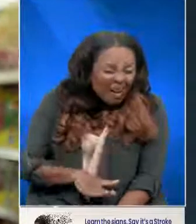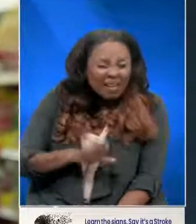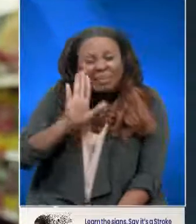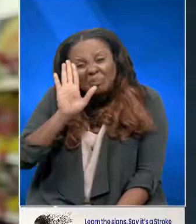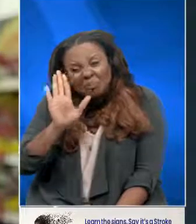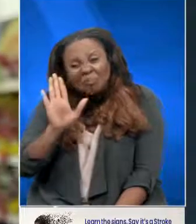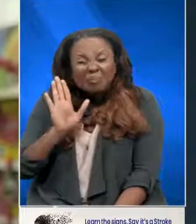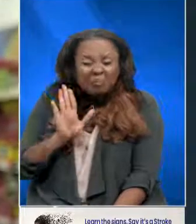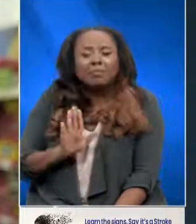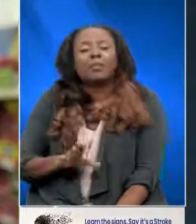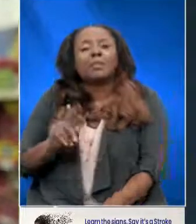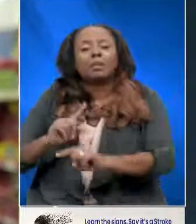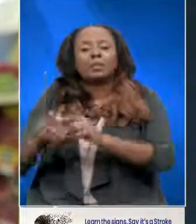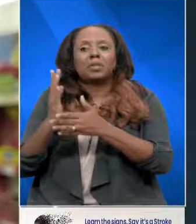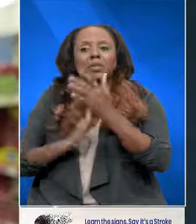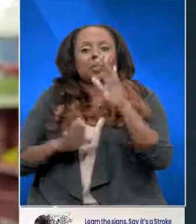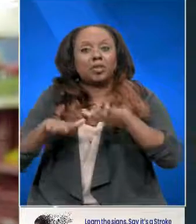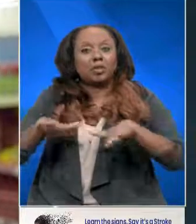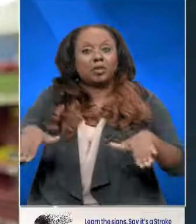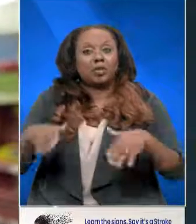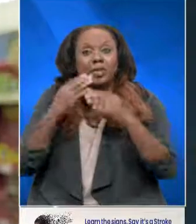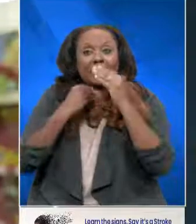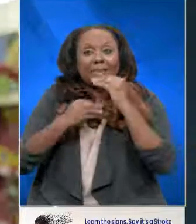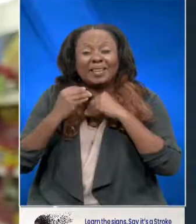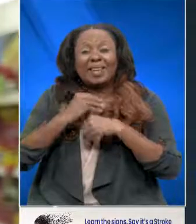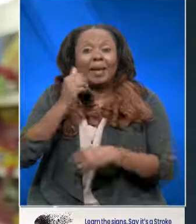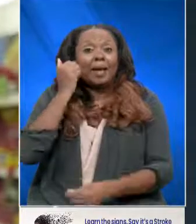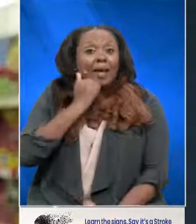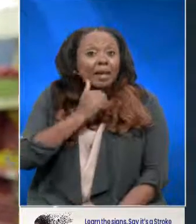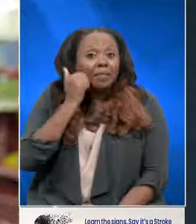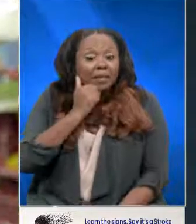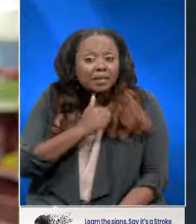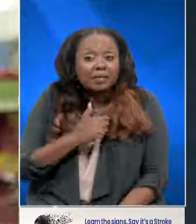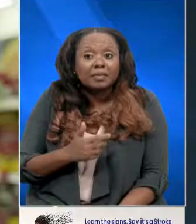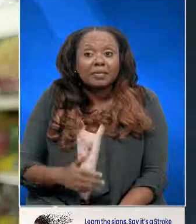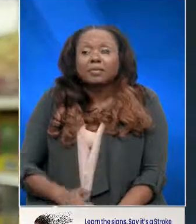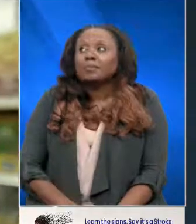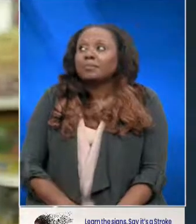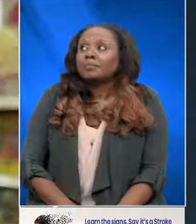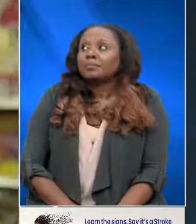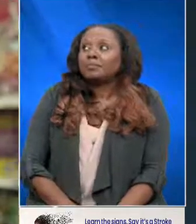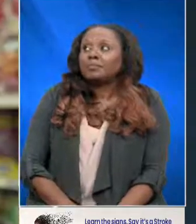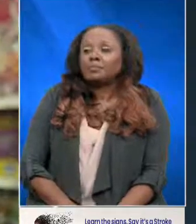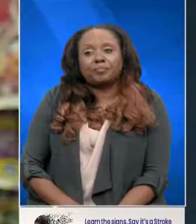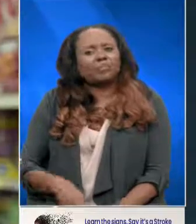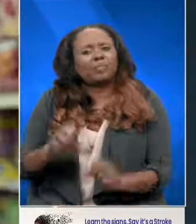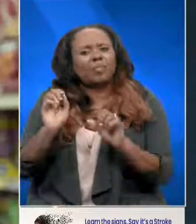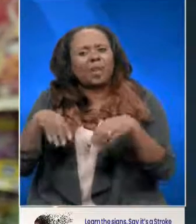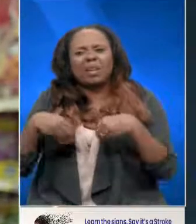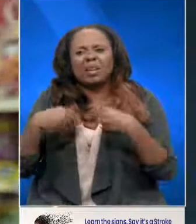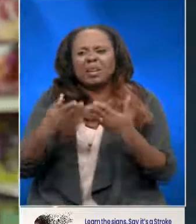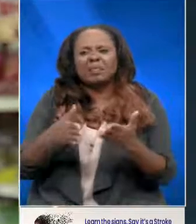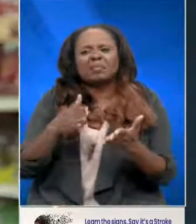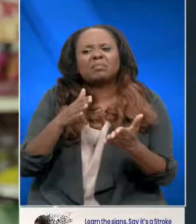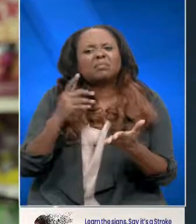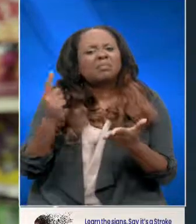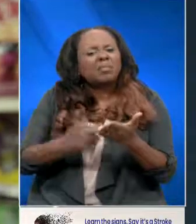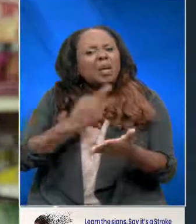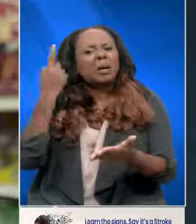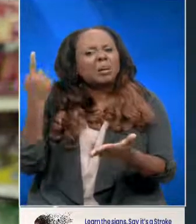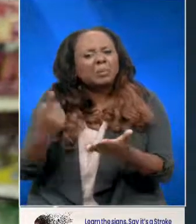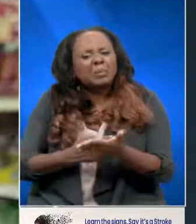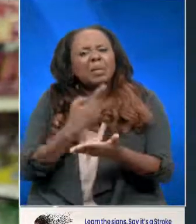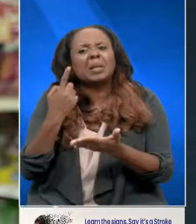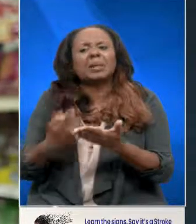children get these every single day as their snack. Nothing is wrong with giving your child an occasional pack of biscuits or cookies or chocolate